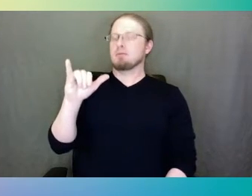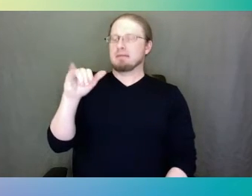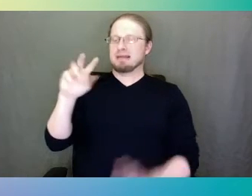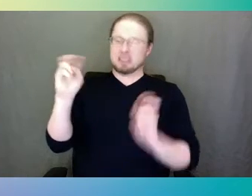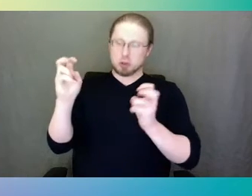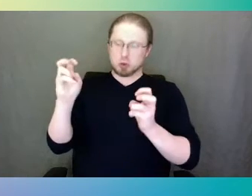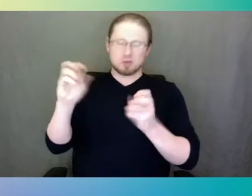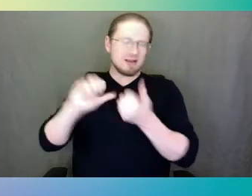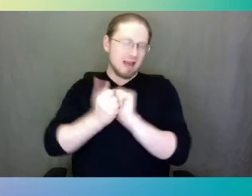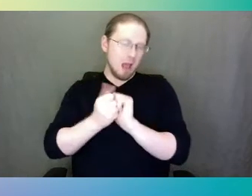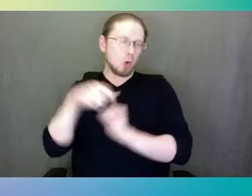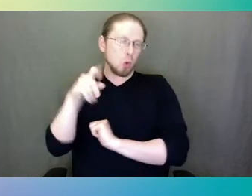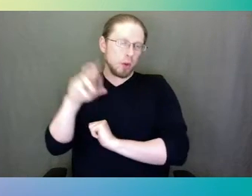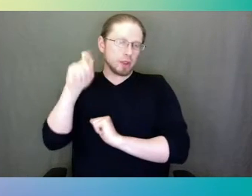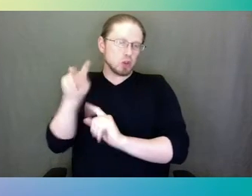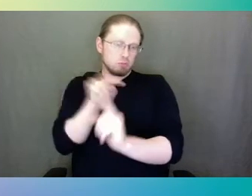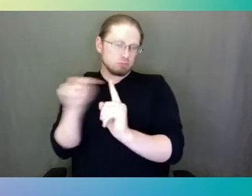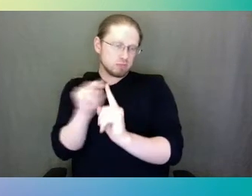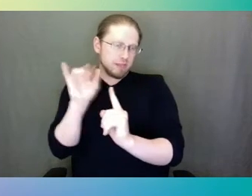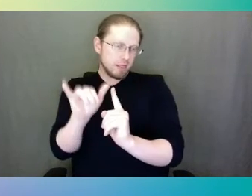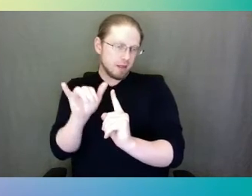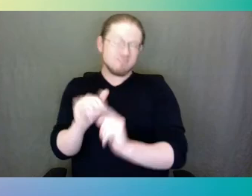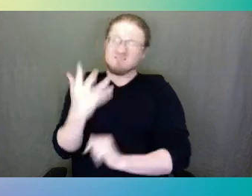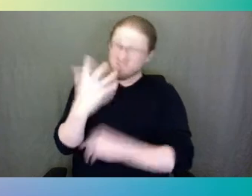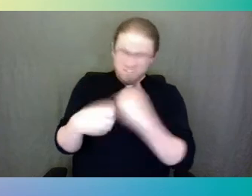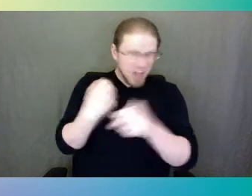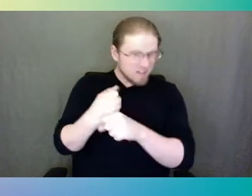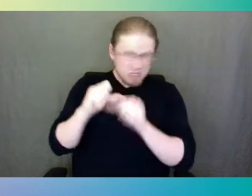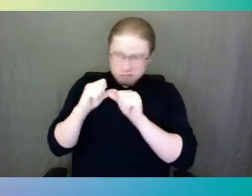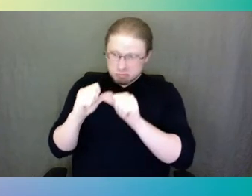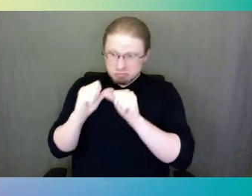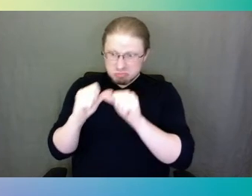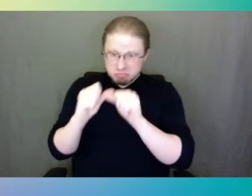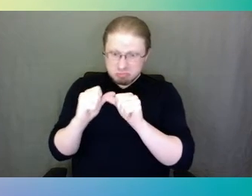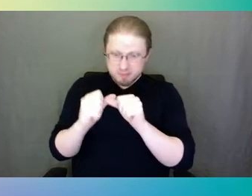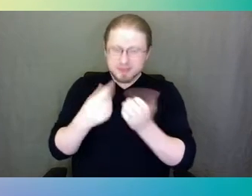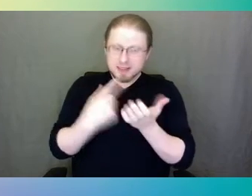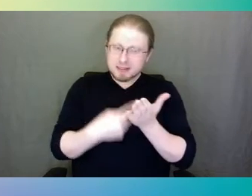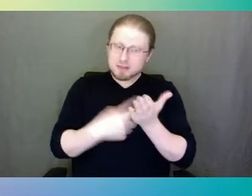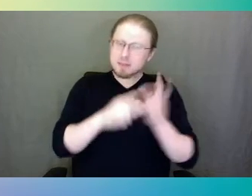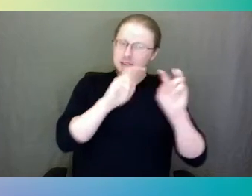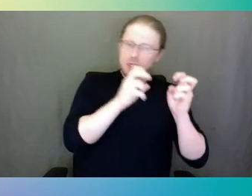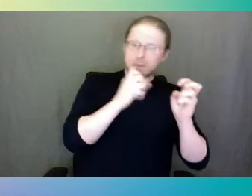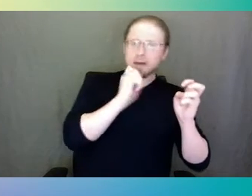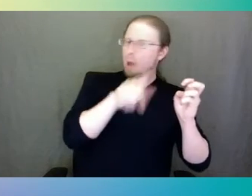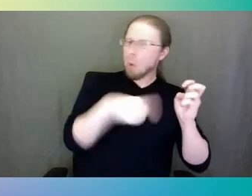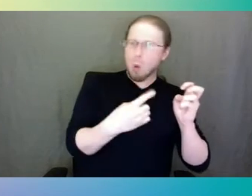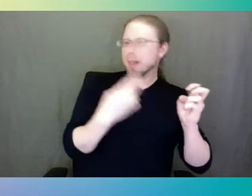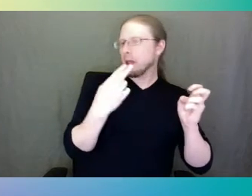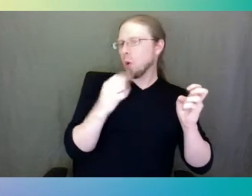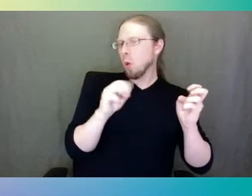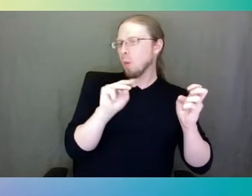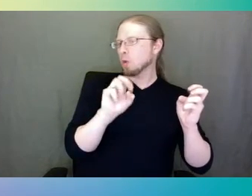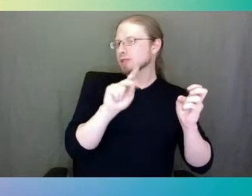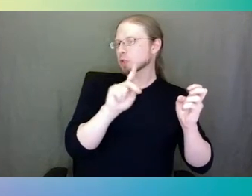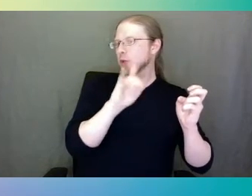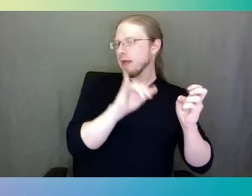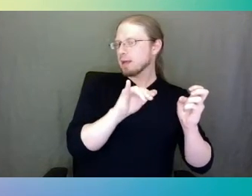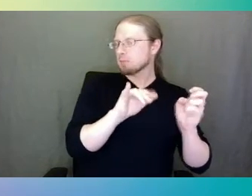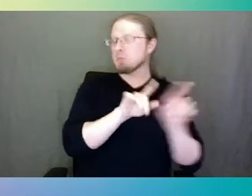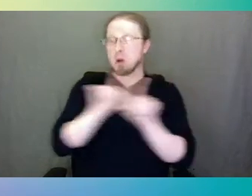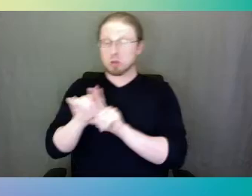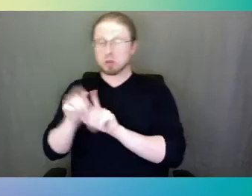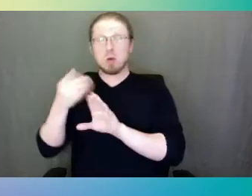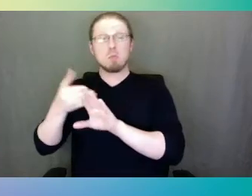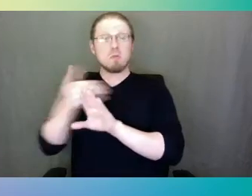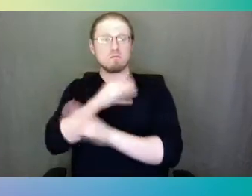5 years they did this. They also covered the topic, not just homosexuality, but premarital sex. That was one of the topics they